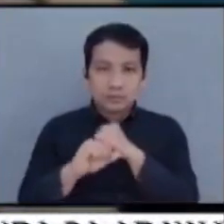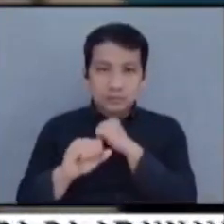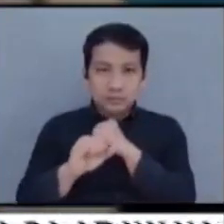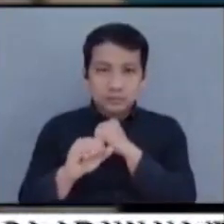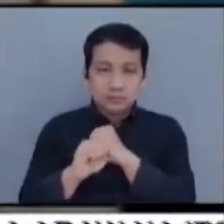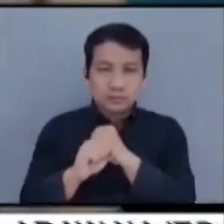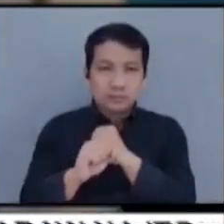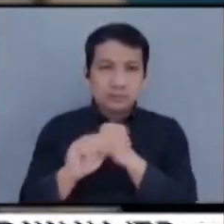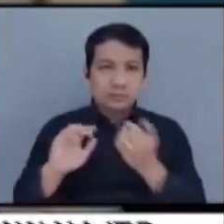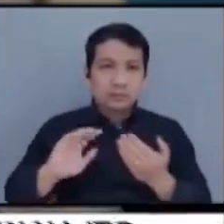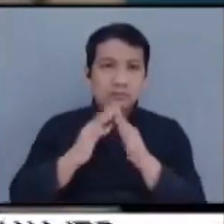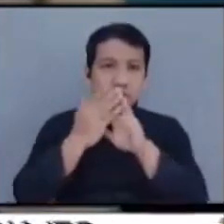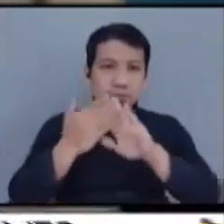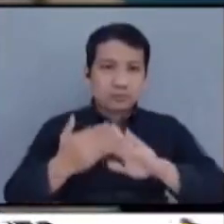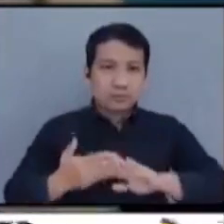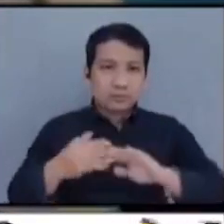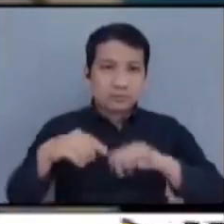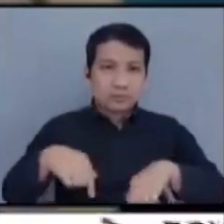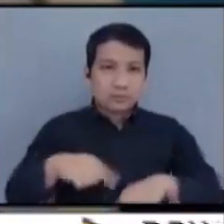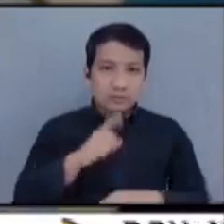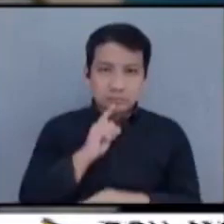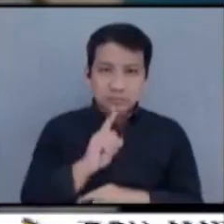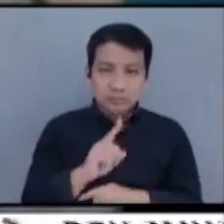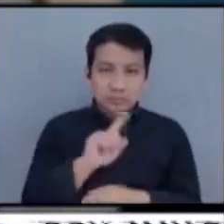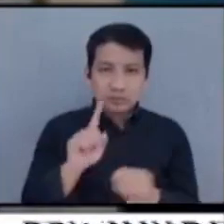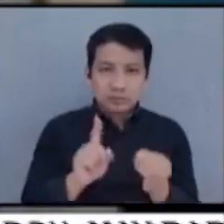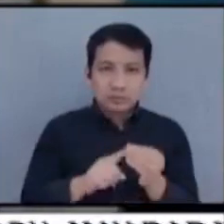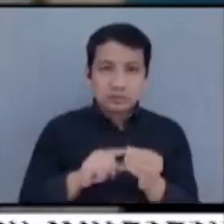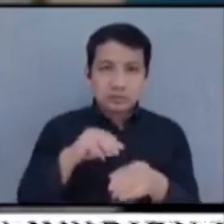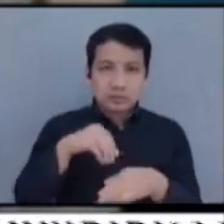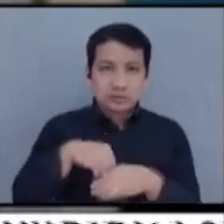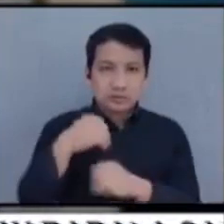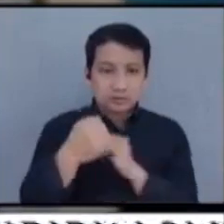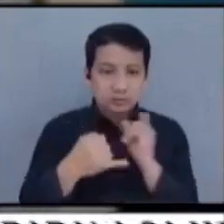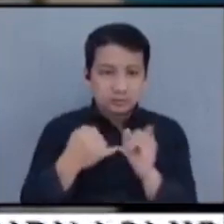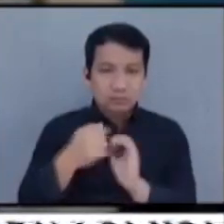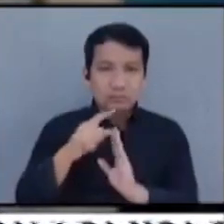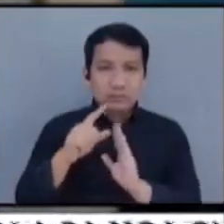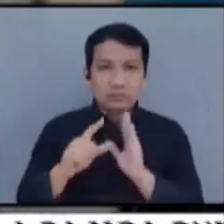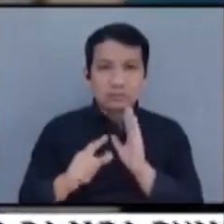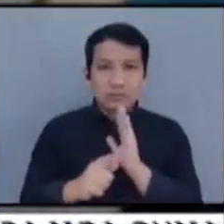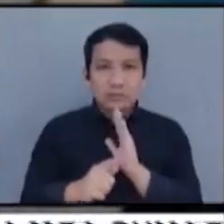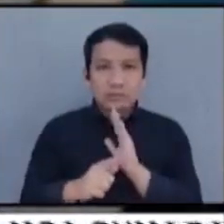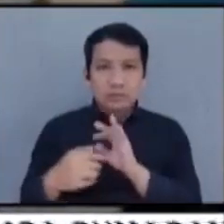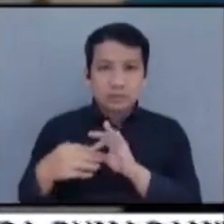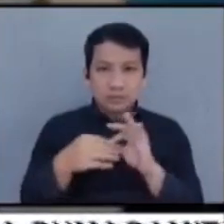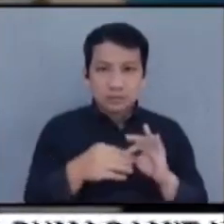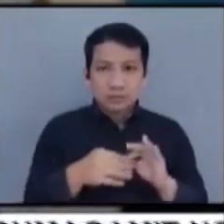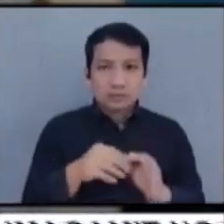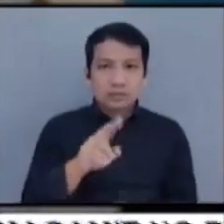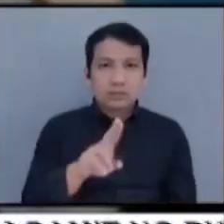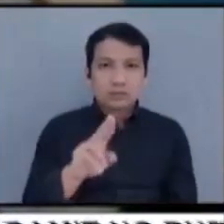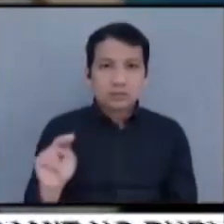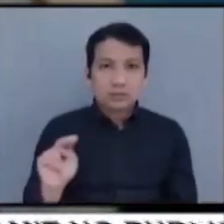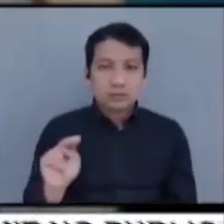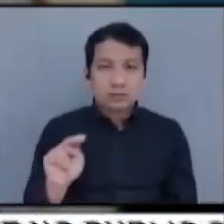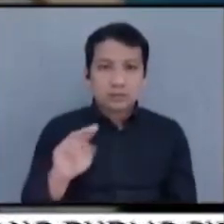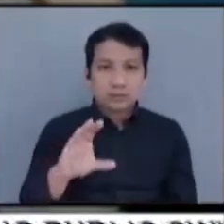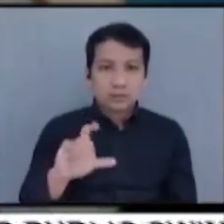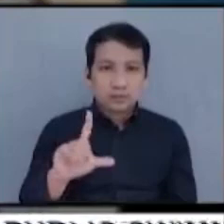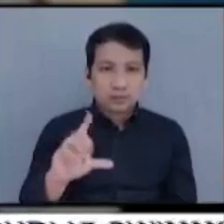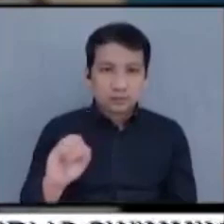resolution of disputes in accordance with international law, including through the United Nations Convention on the Law of the